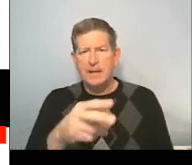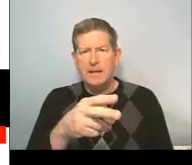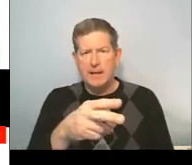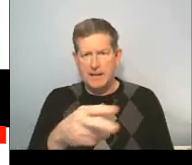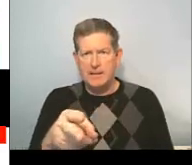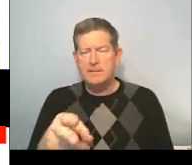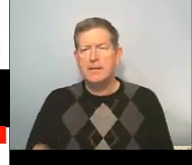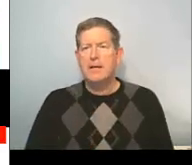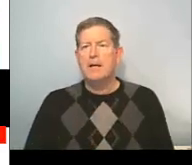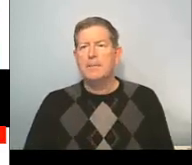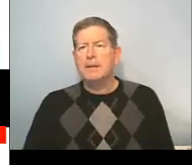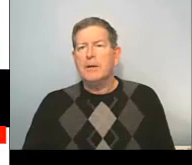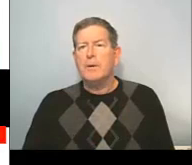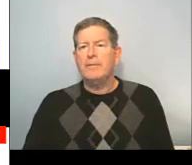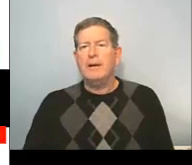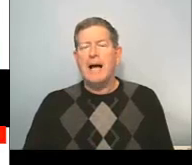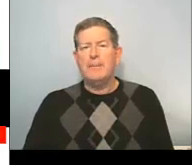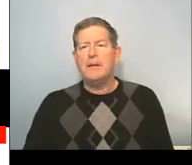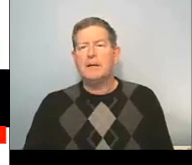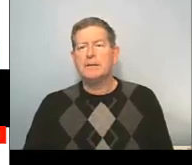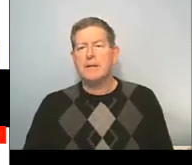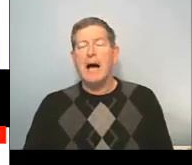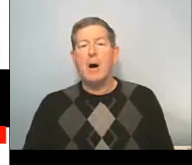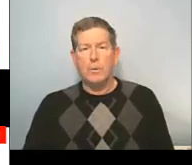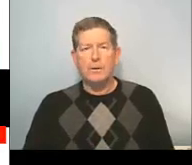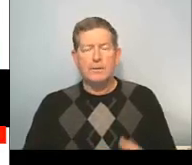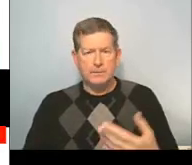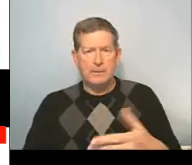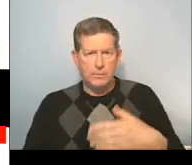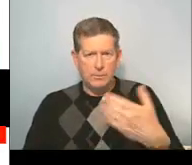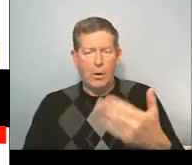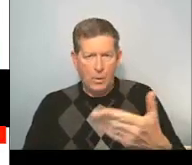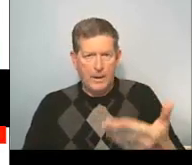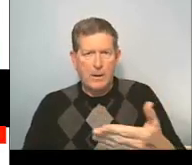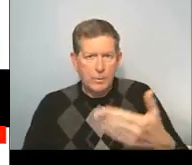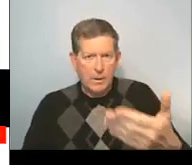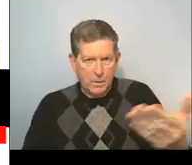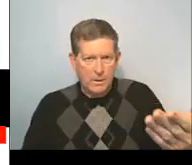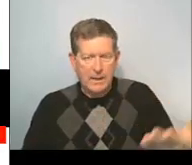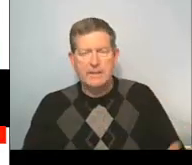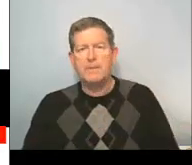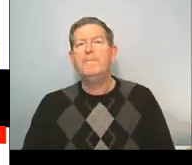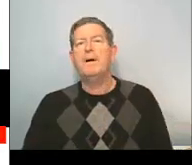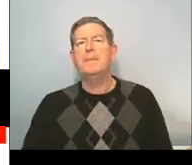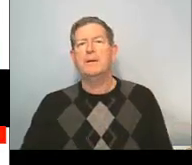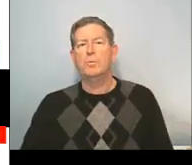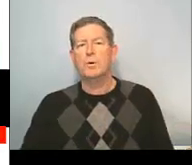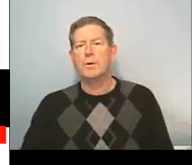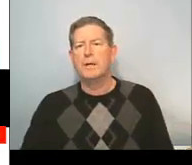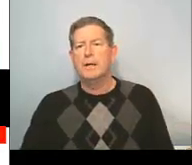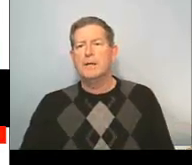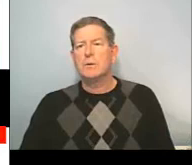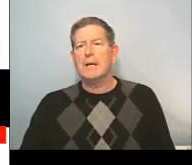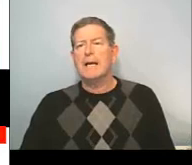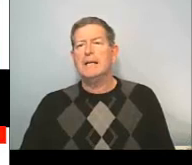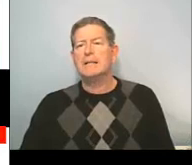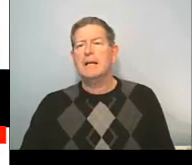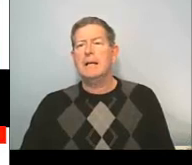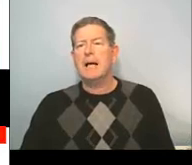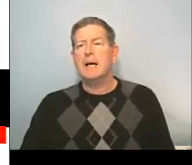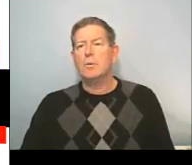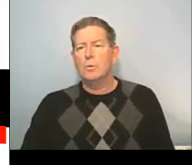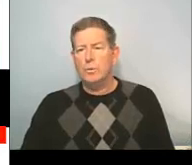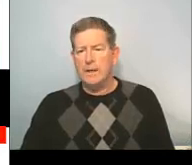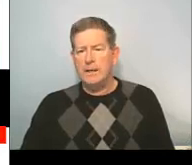verb ser, es. But here we have la because hour, hora, una hora, is a feminine word. So